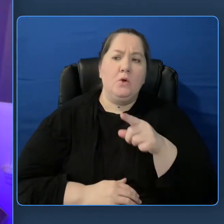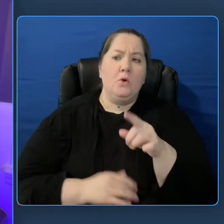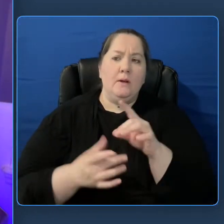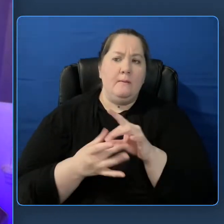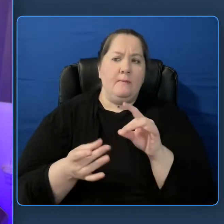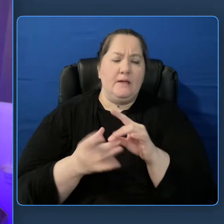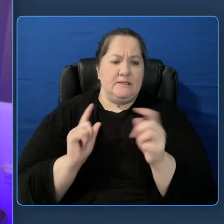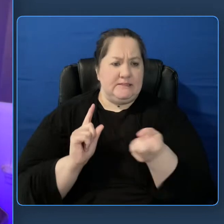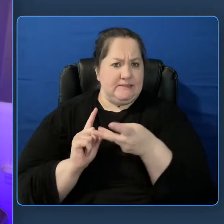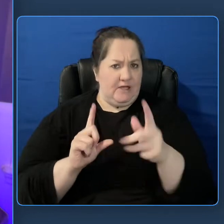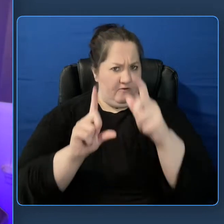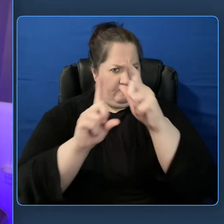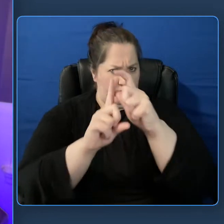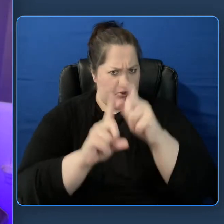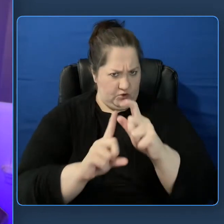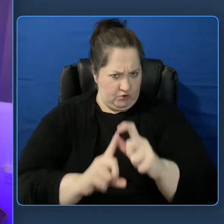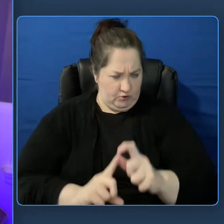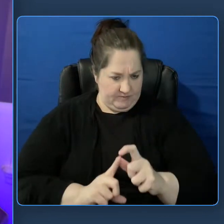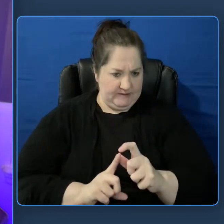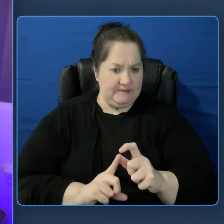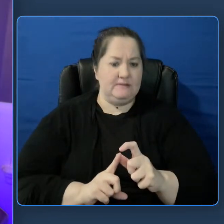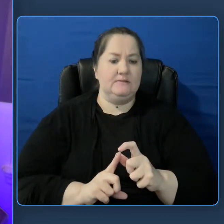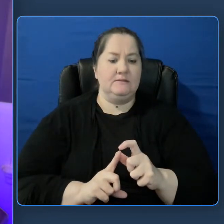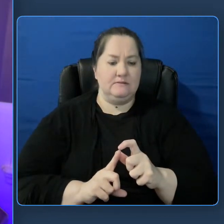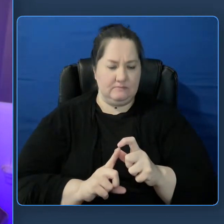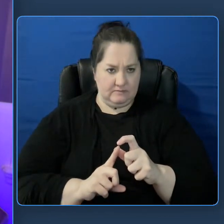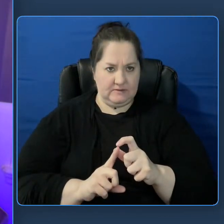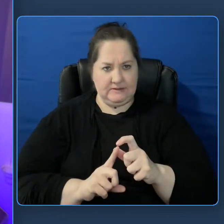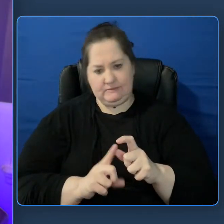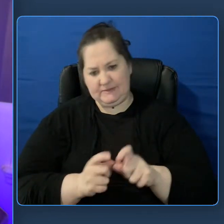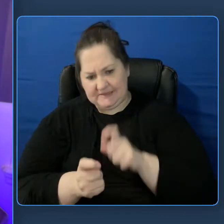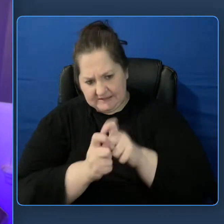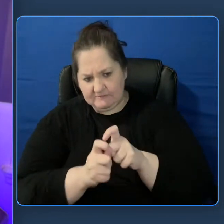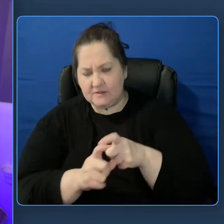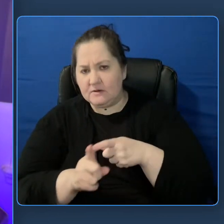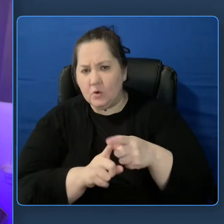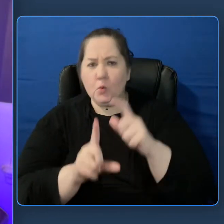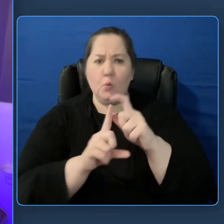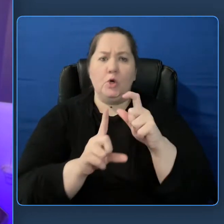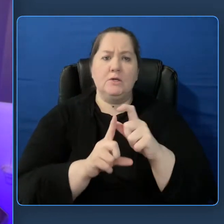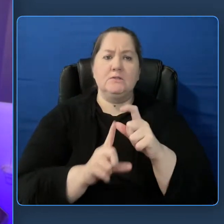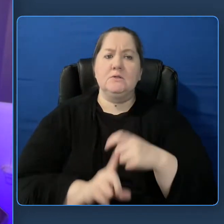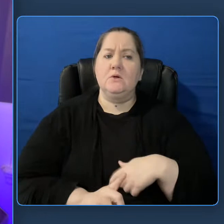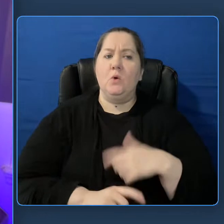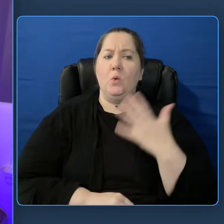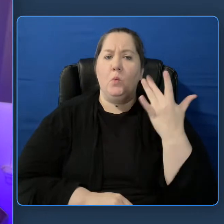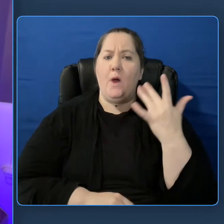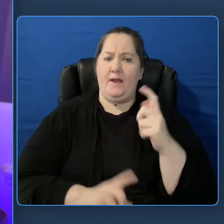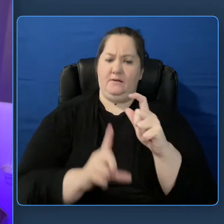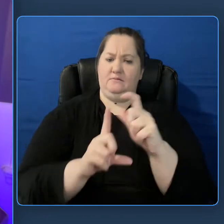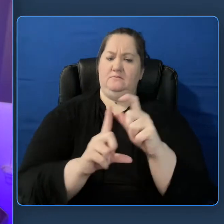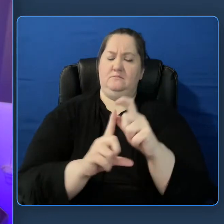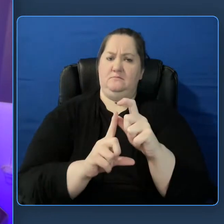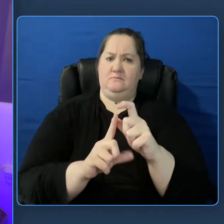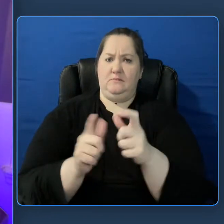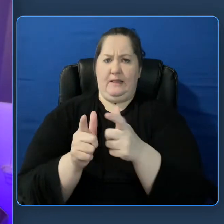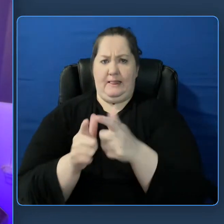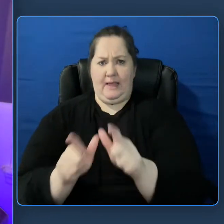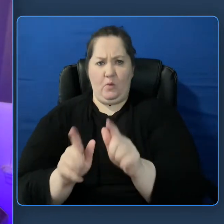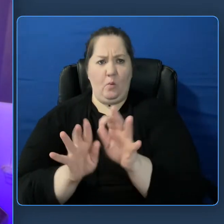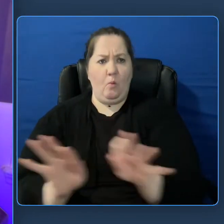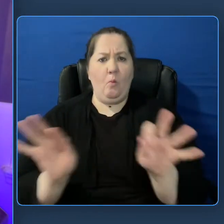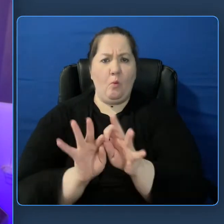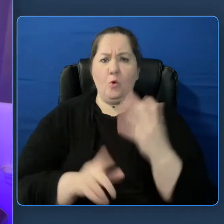mentioned several terms in there, specific words. Can you talk about why terminology and language